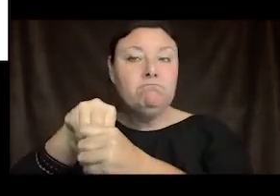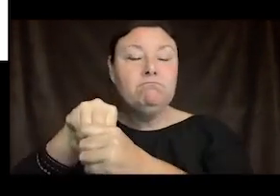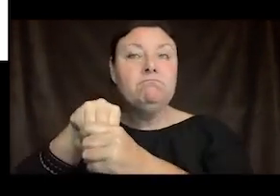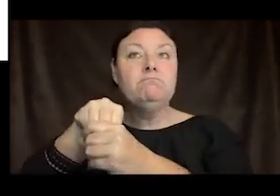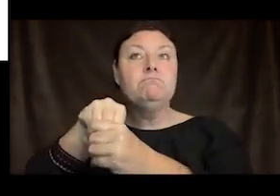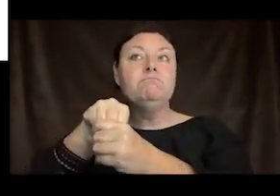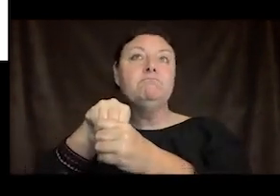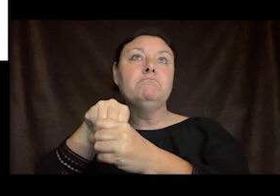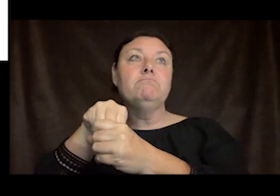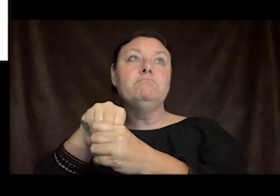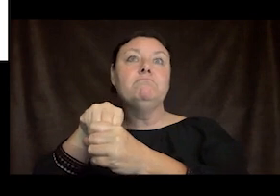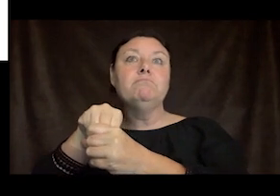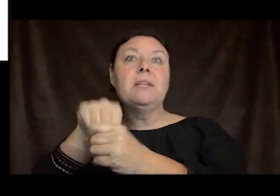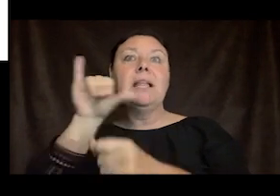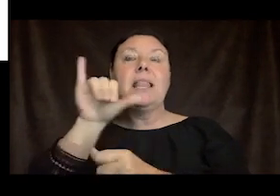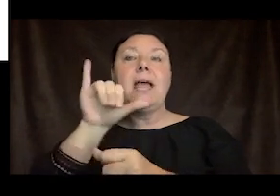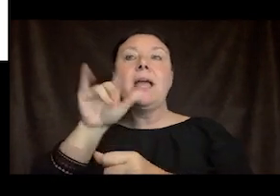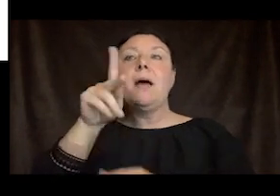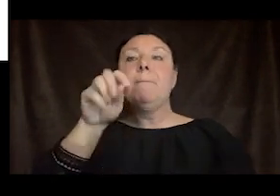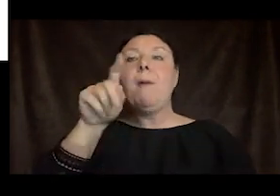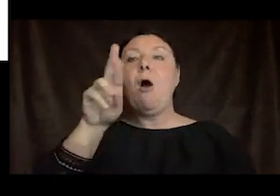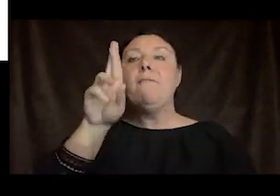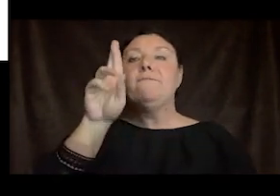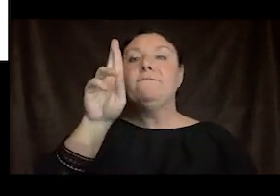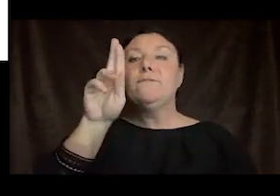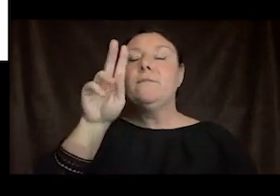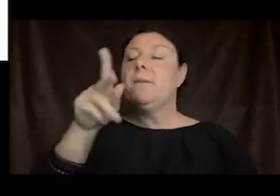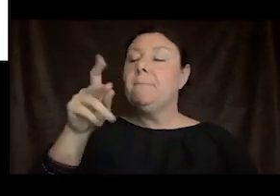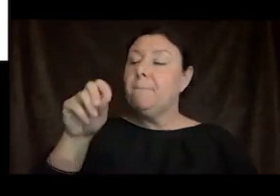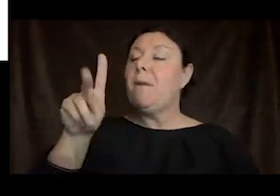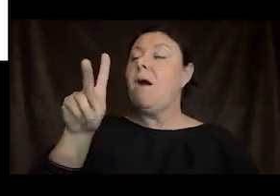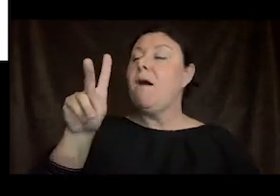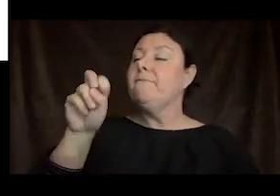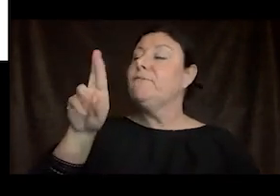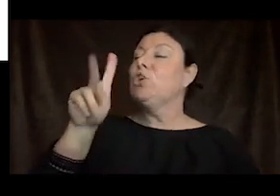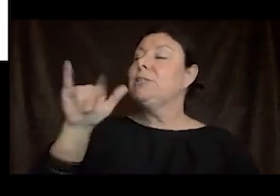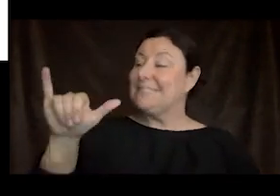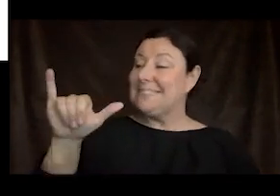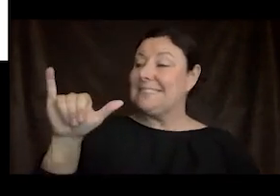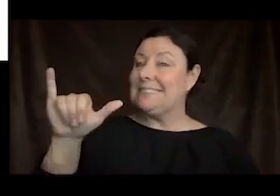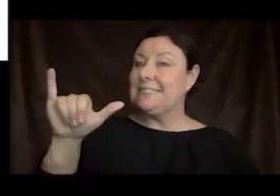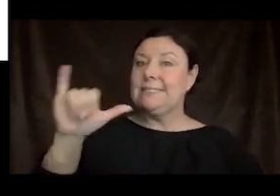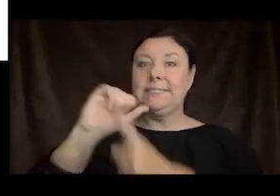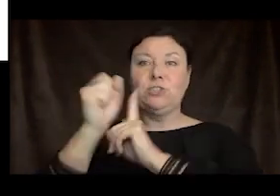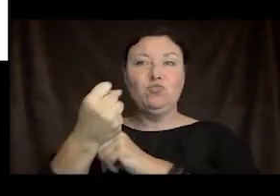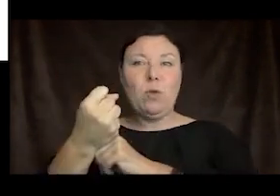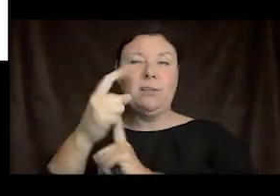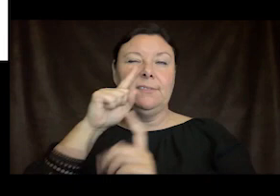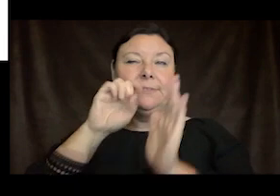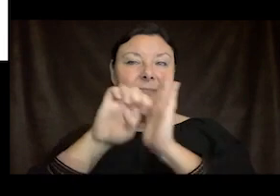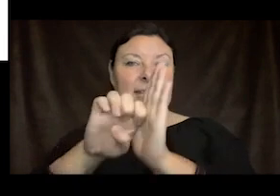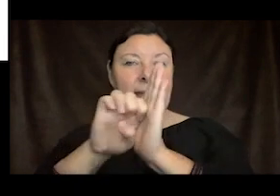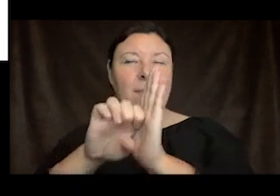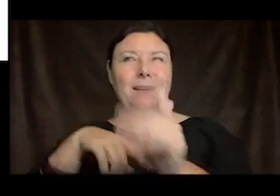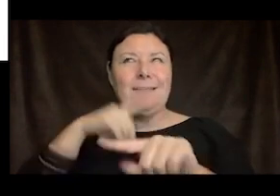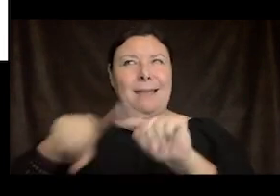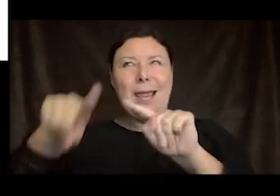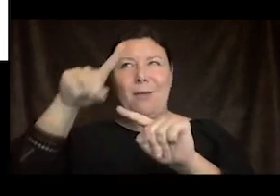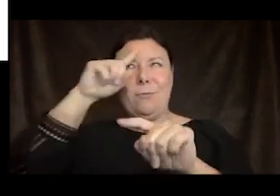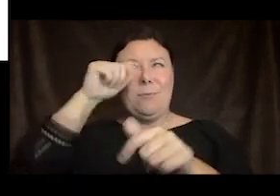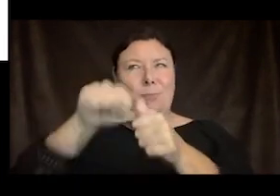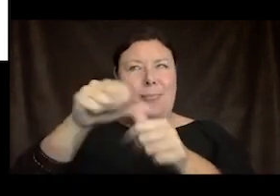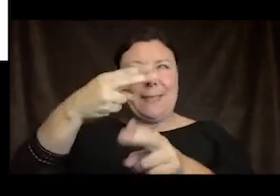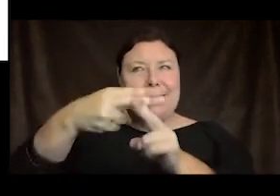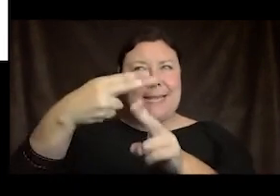in like a poverty simulation, for an example. So they go on this website, and it escapes me right now, I have to find